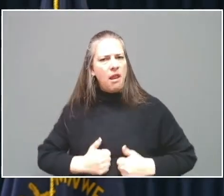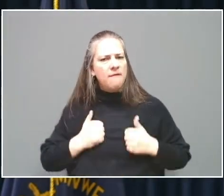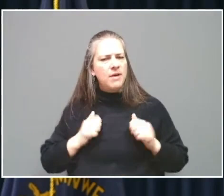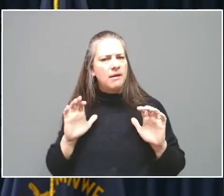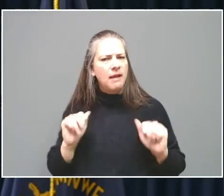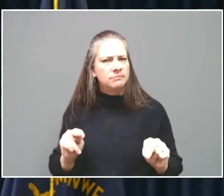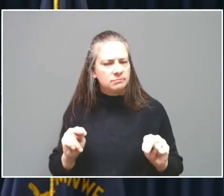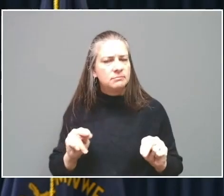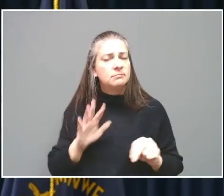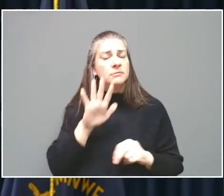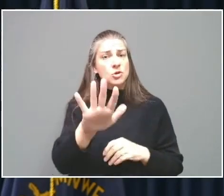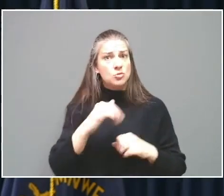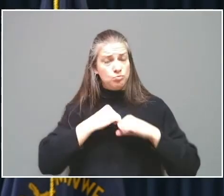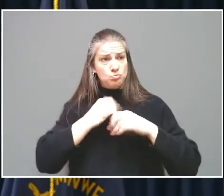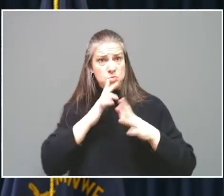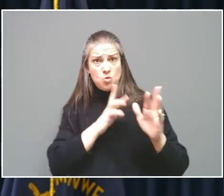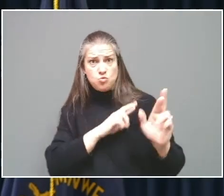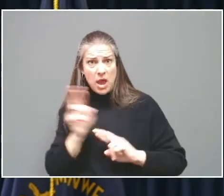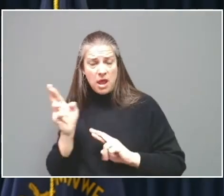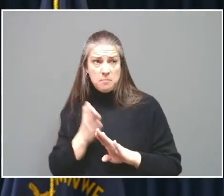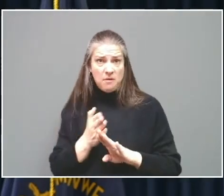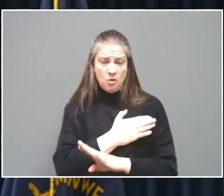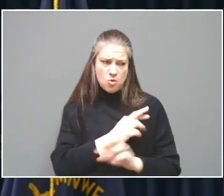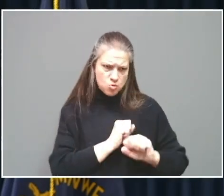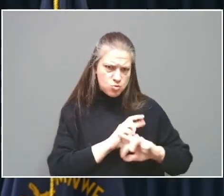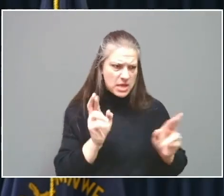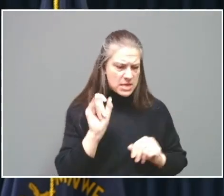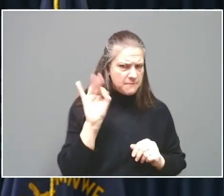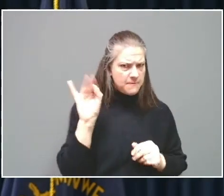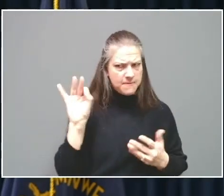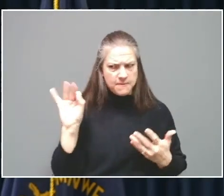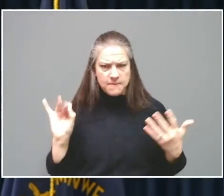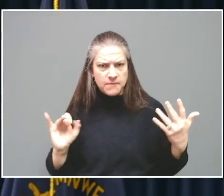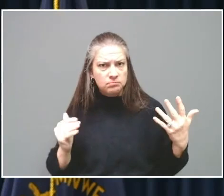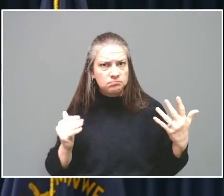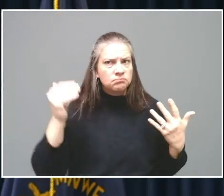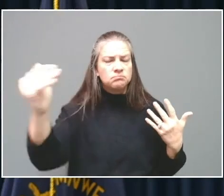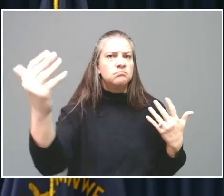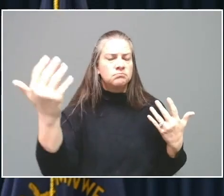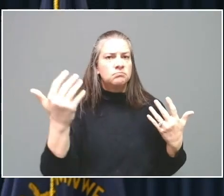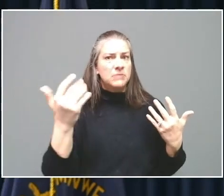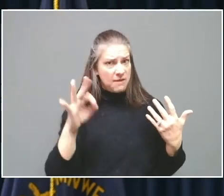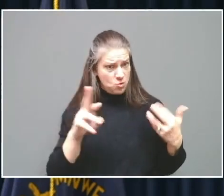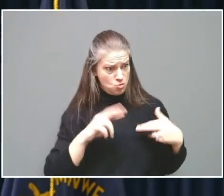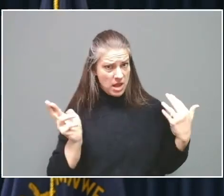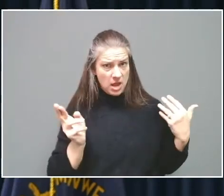beforehand to response efforts during, to support in the days, months, and years afterwards, we will always be